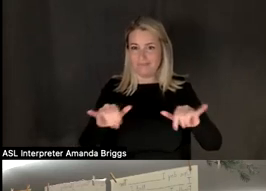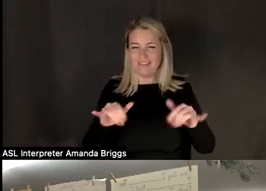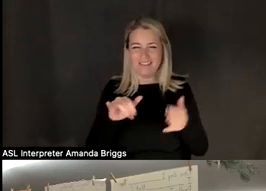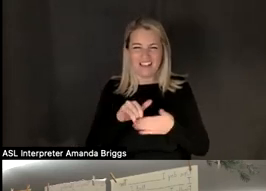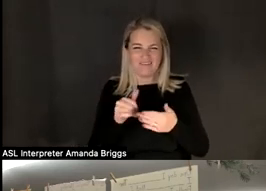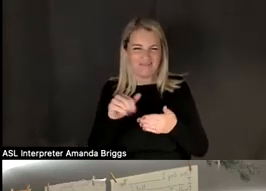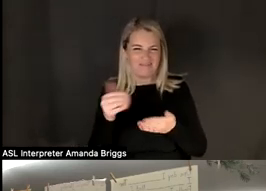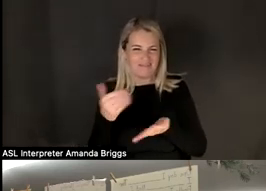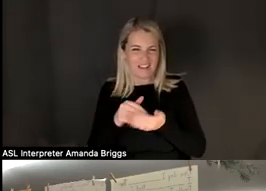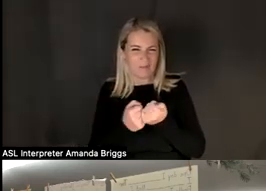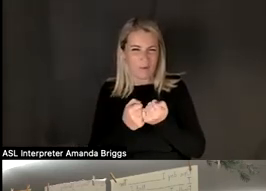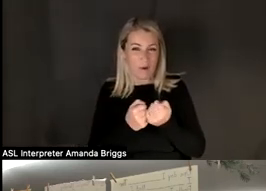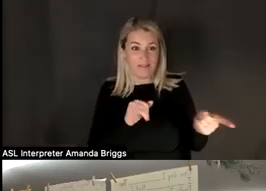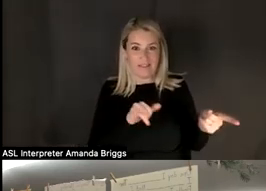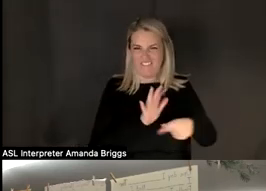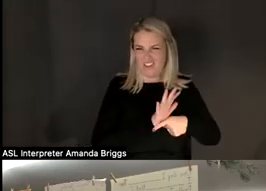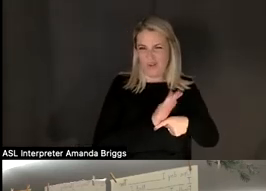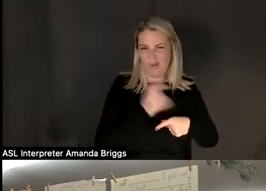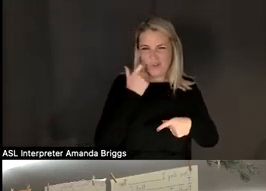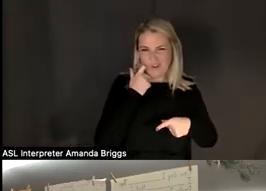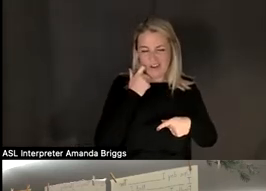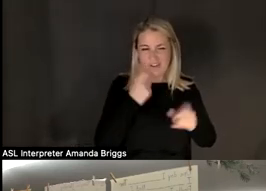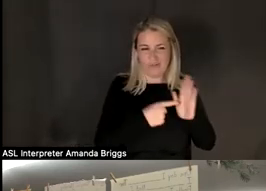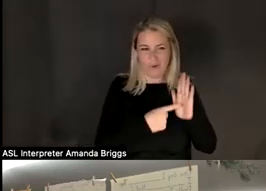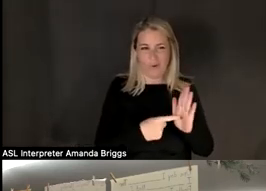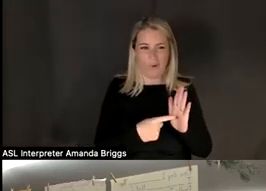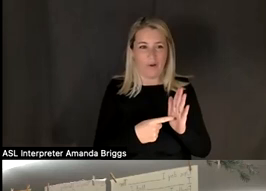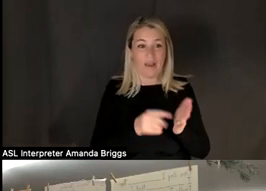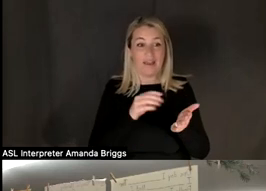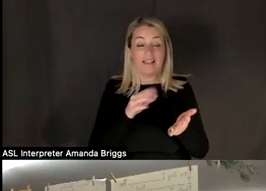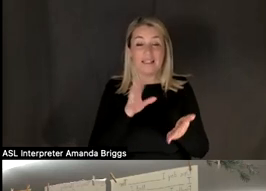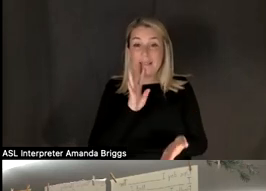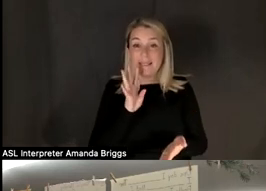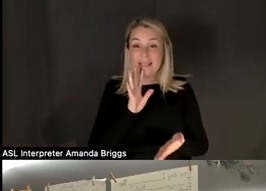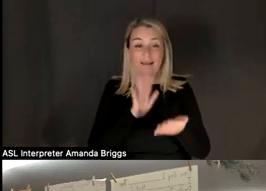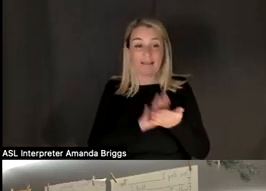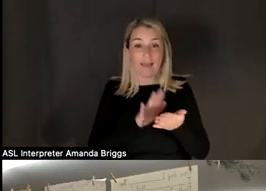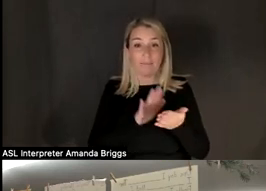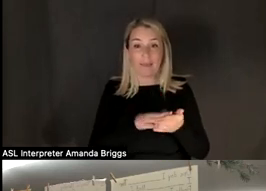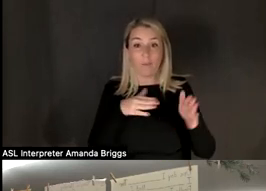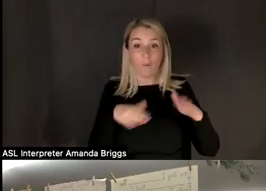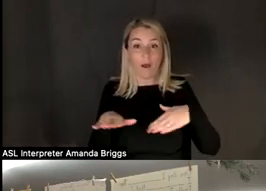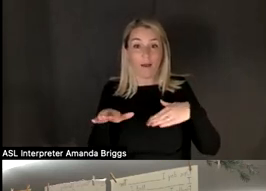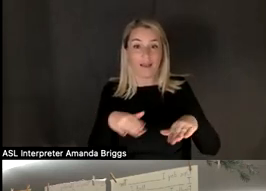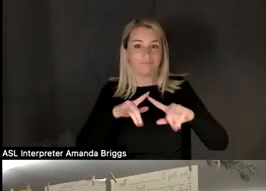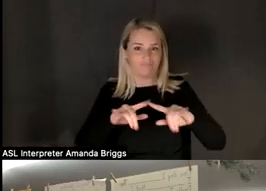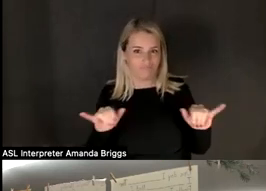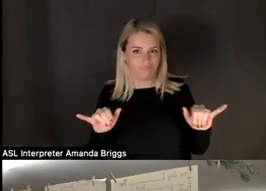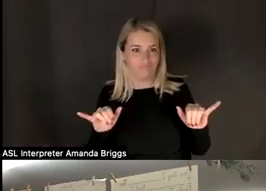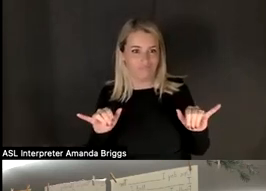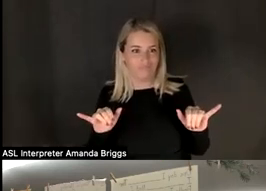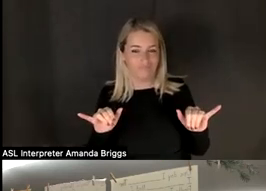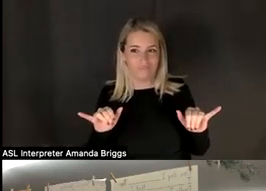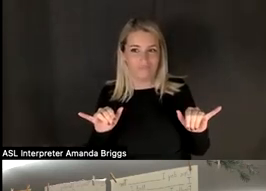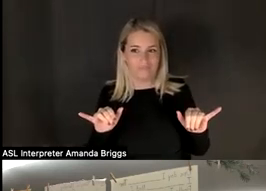was just doing. Synchronized speaking, clapping, and walking as I am going.